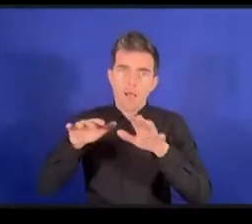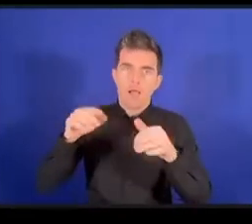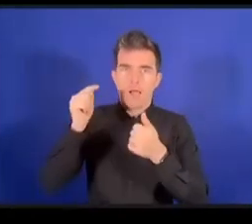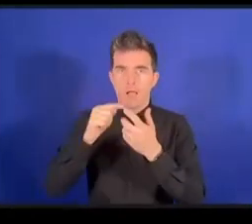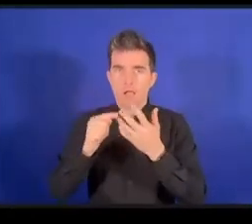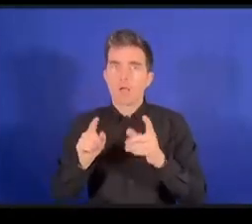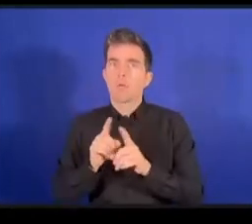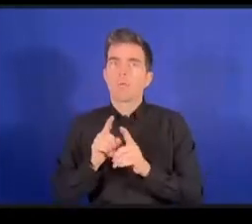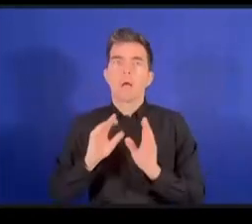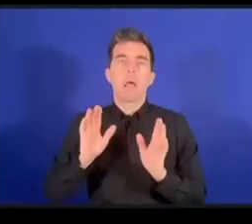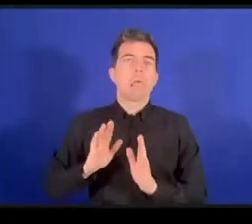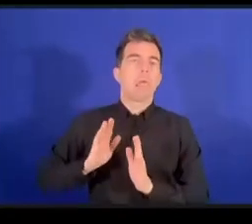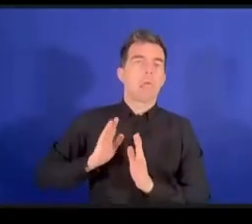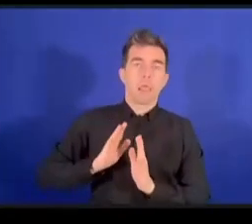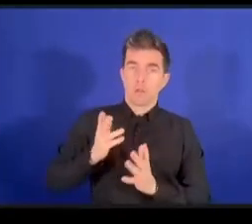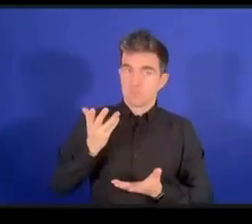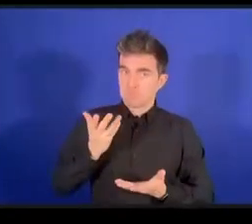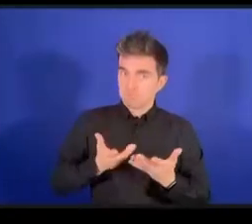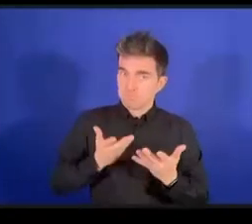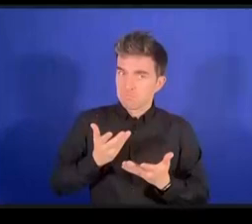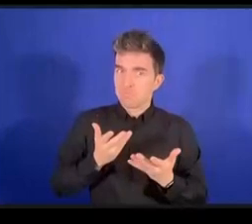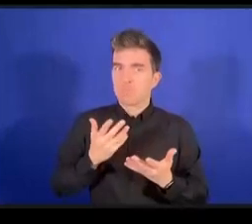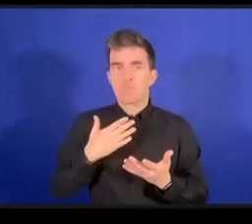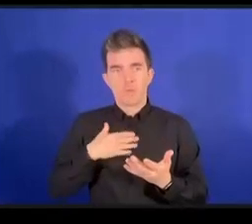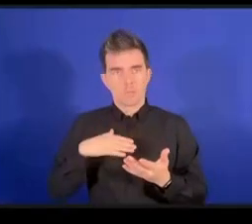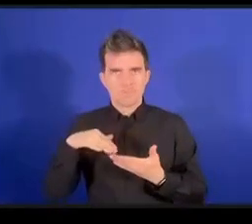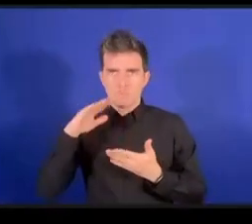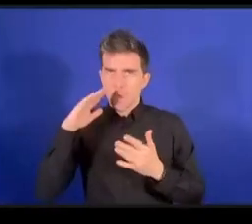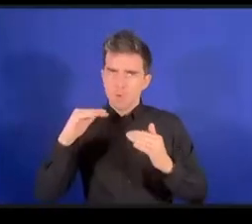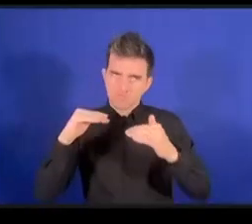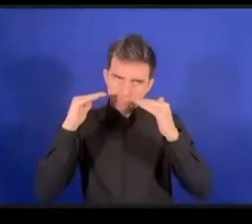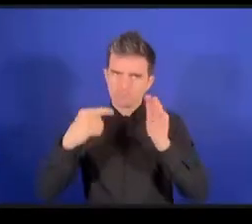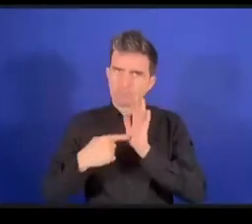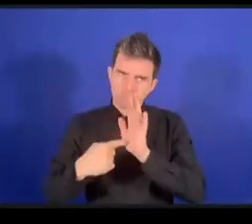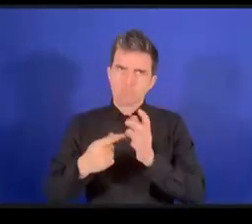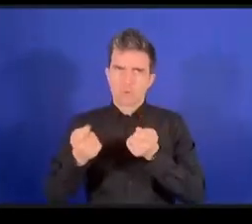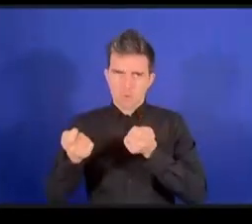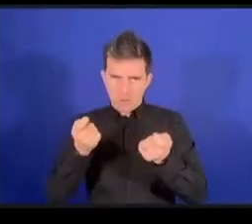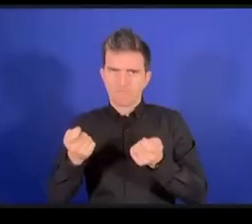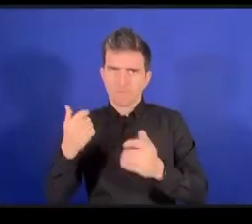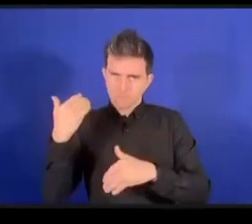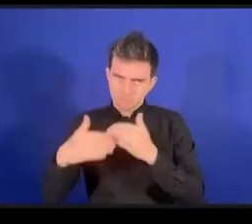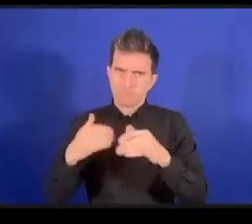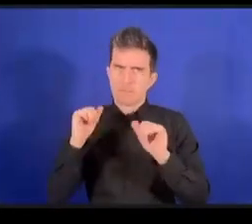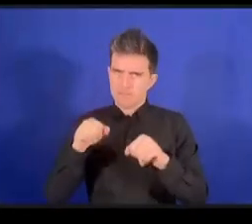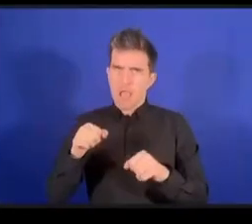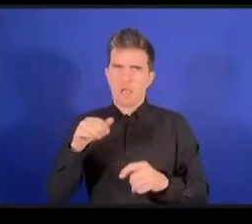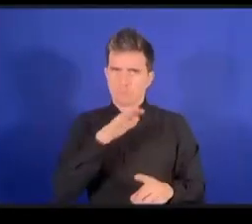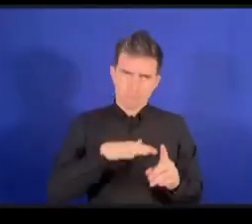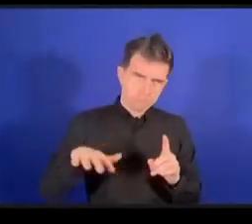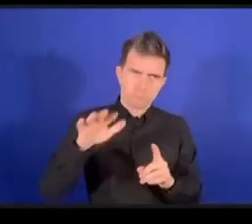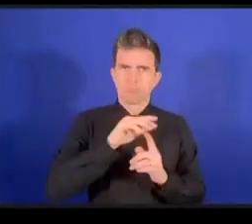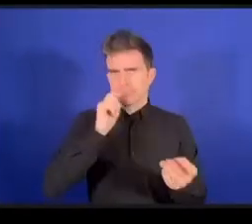for everything digital. That will certainly make sure that industry goes completely into a defensive